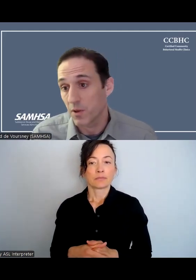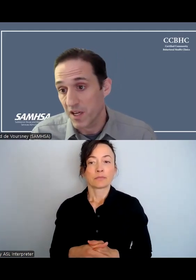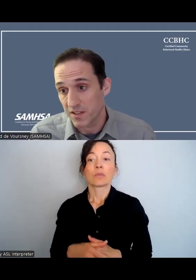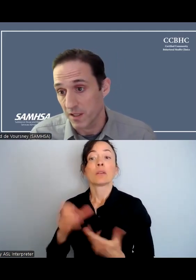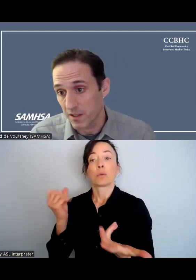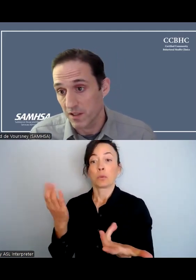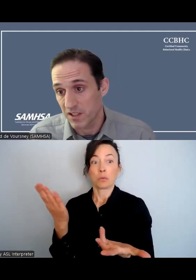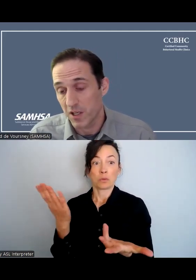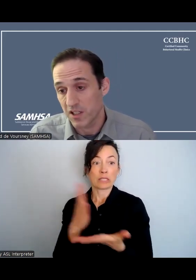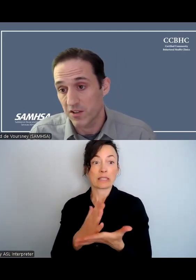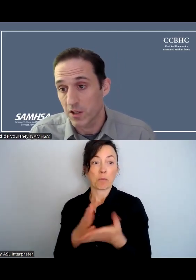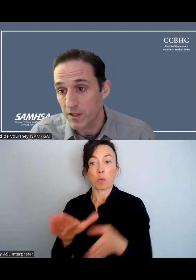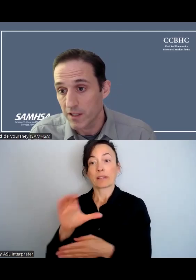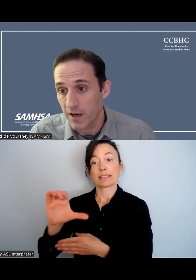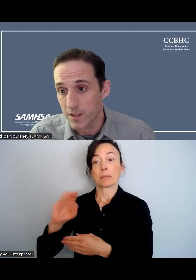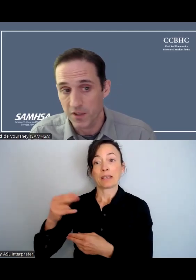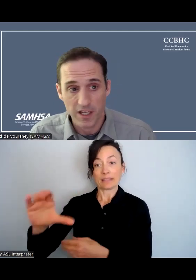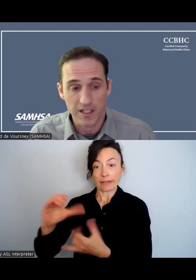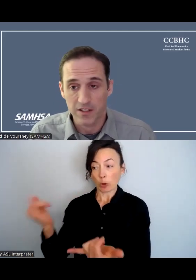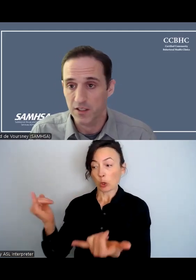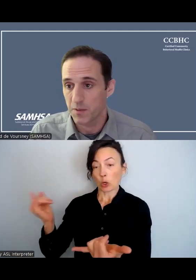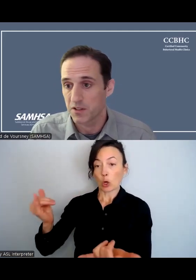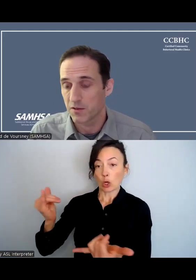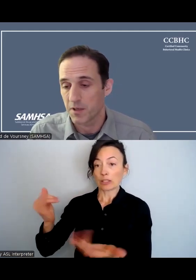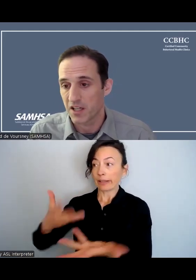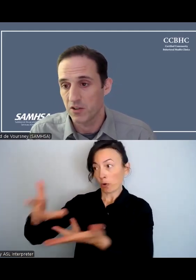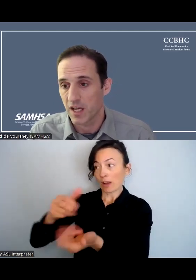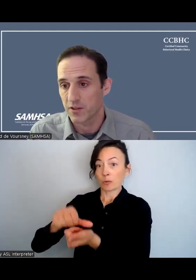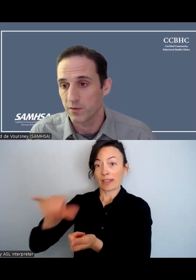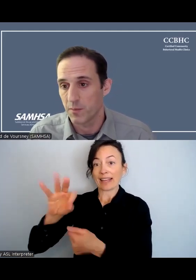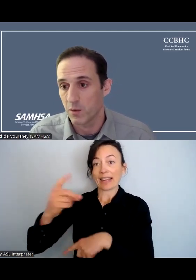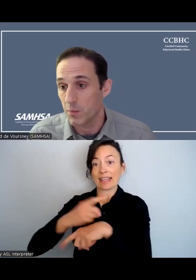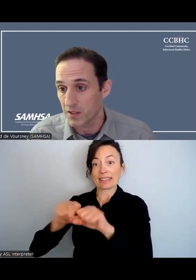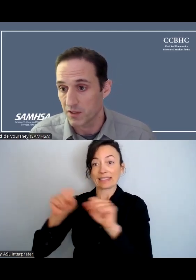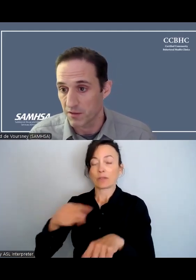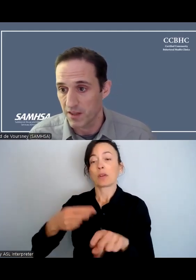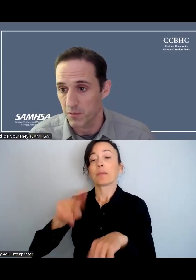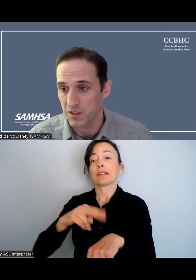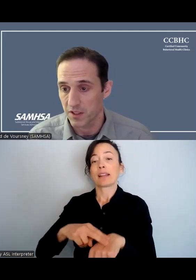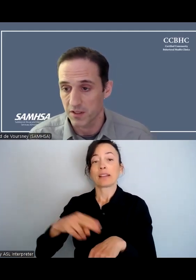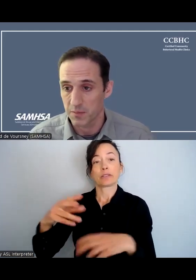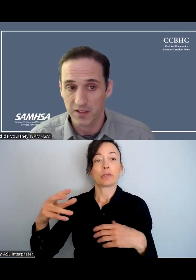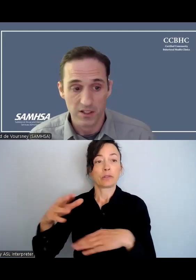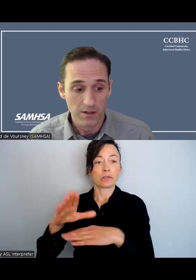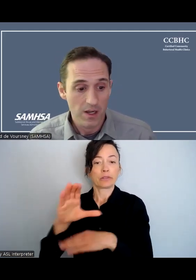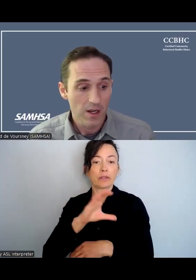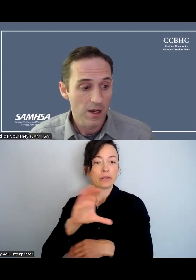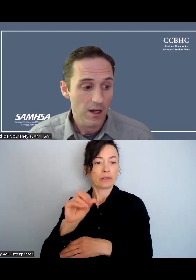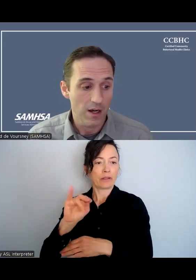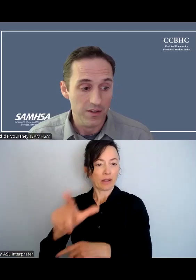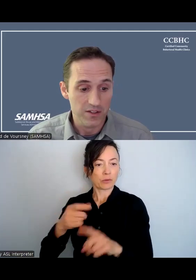So some of the ways that CCBHCs are currently interacting with the 988 system, and this is from a National Council for Mental Wellbeing survey that was conducted this past